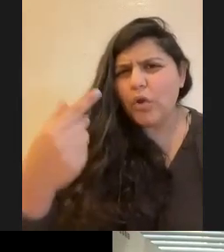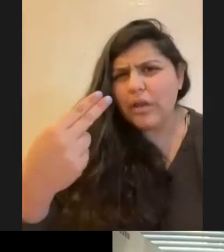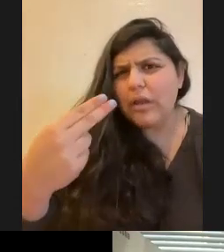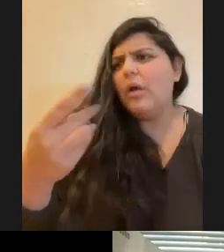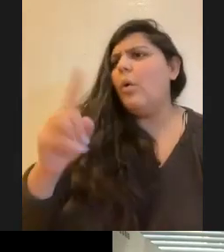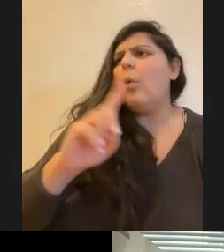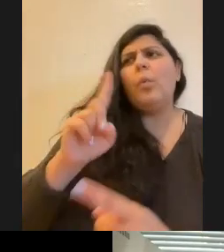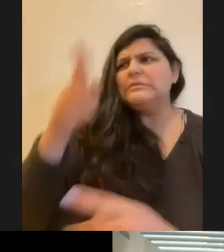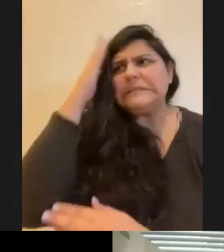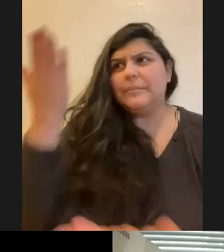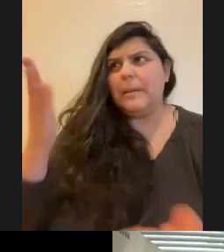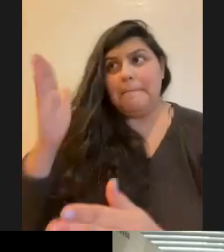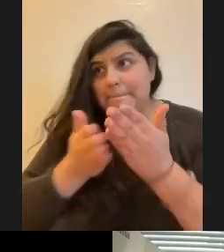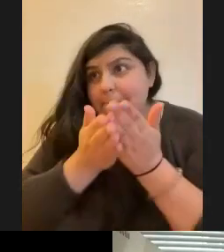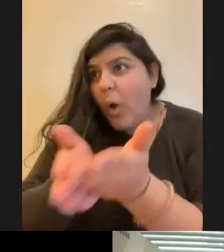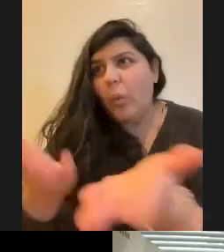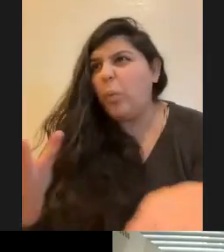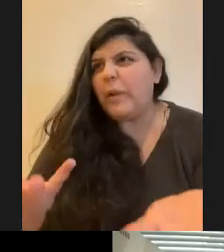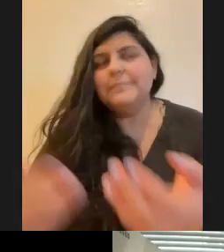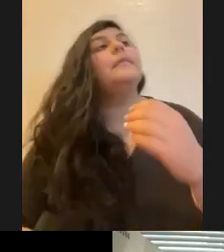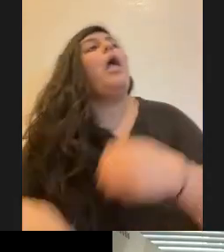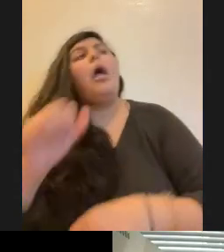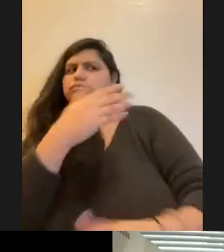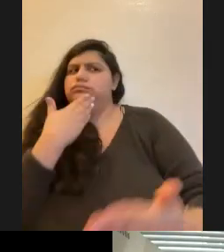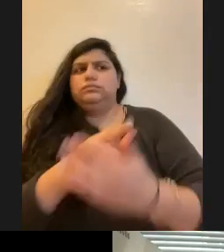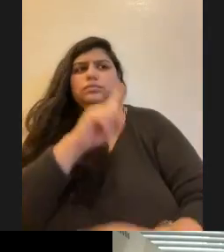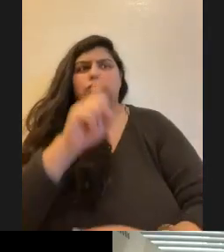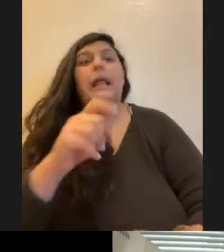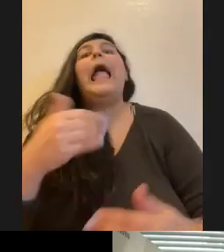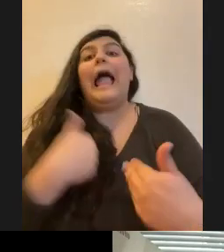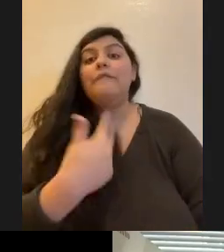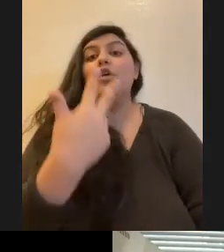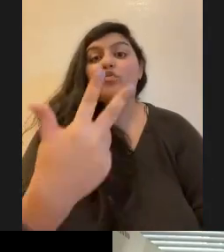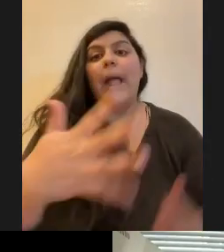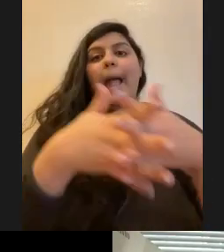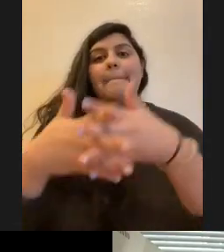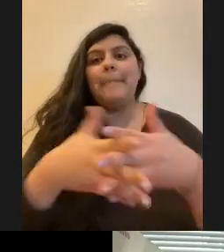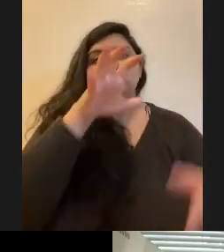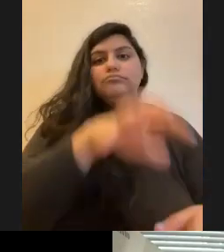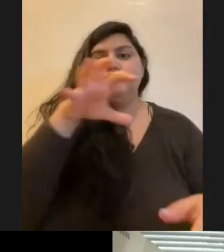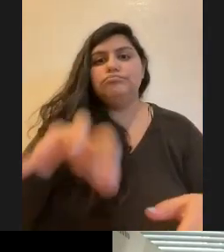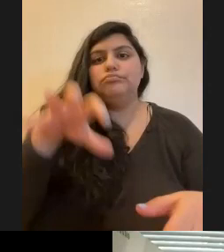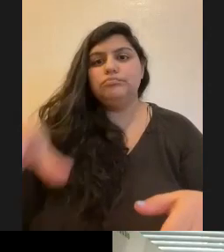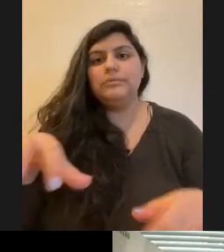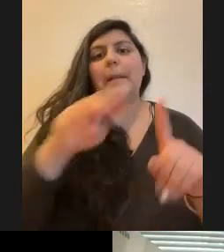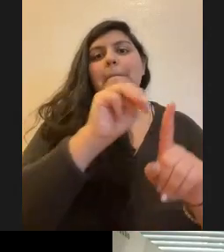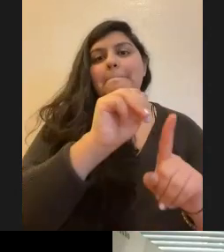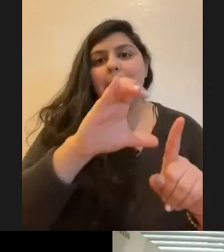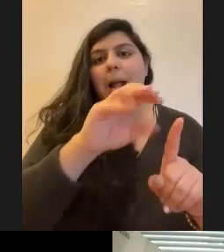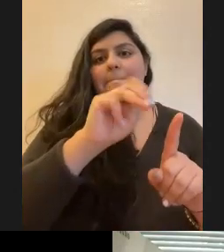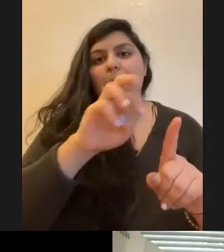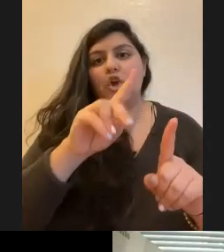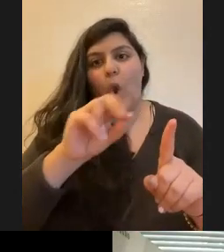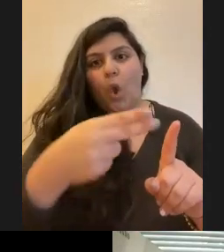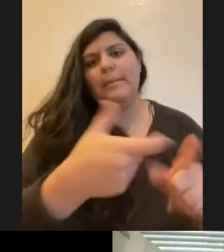work? So that's a great question. There's actually 3 American stations. There's McMurdo, which is the largest one.